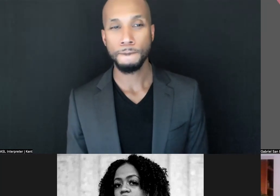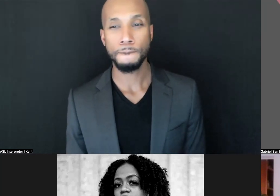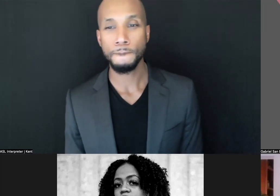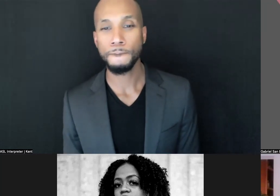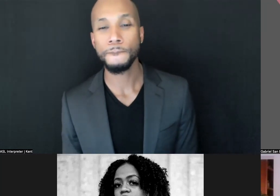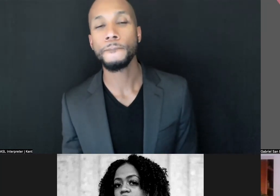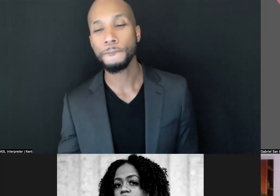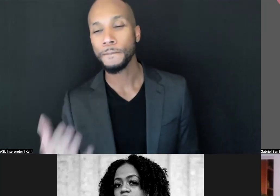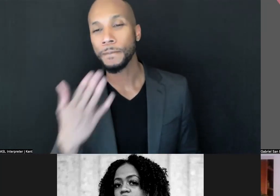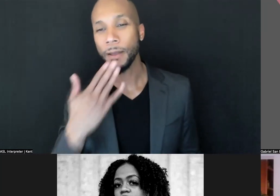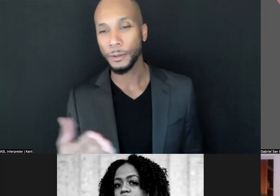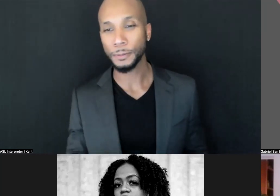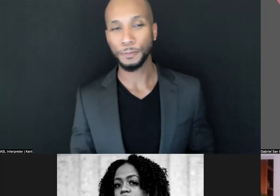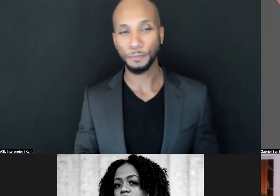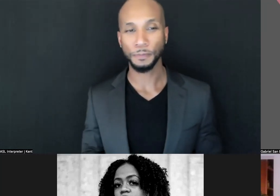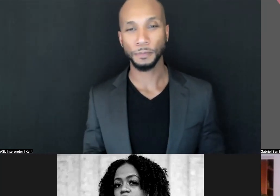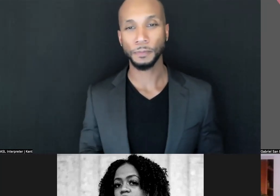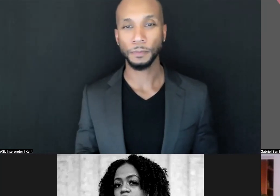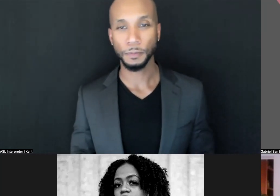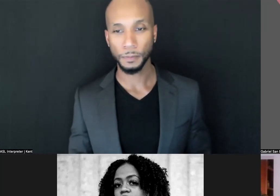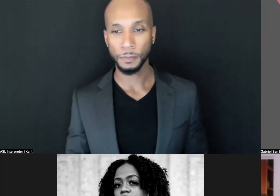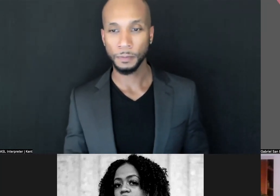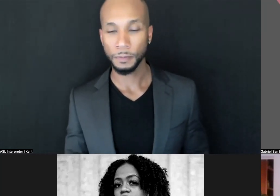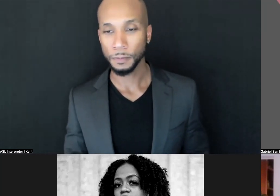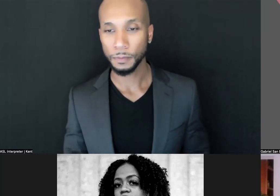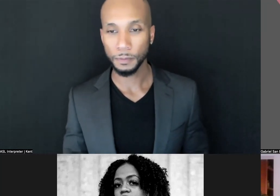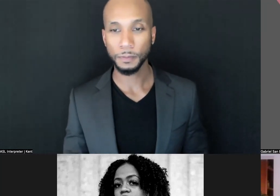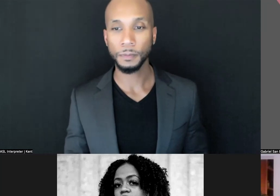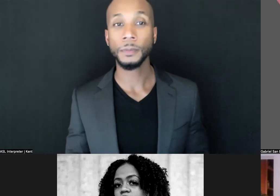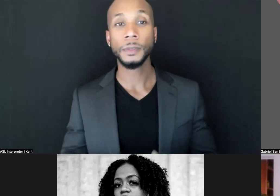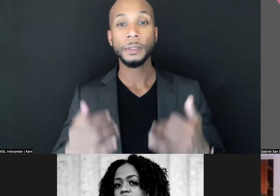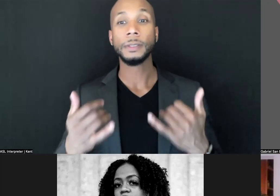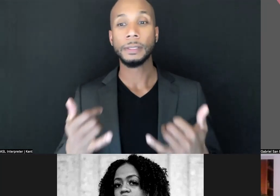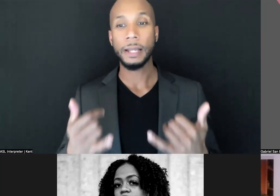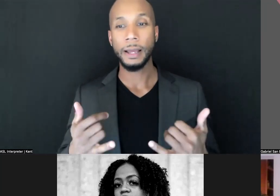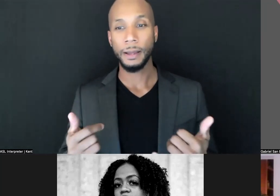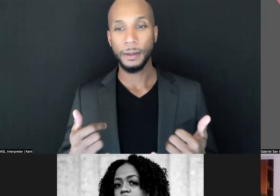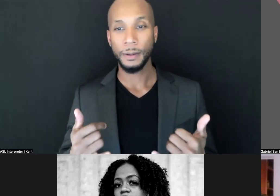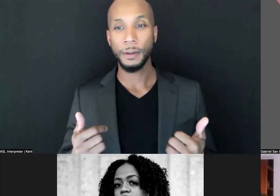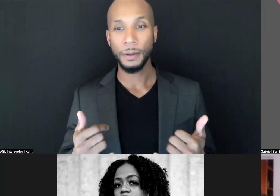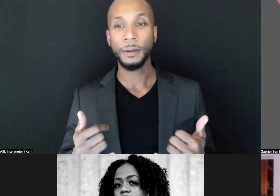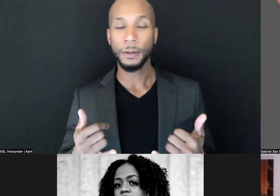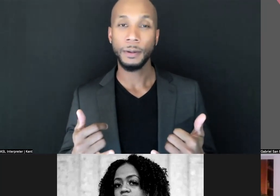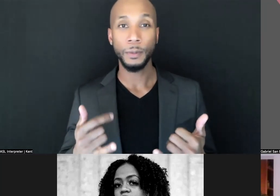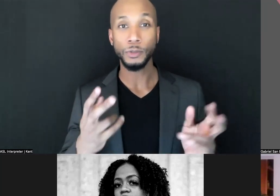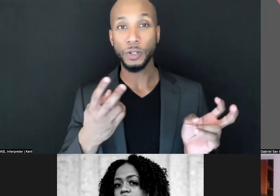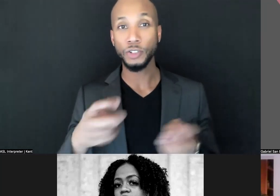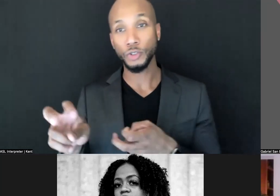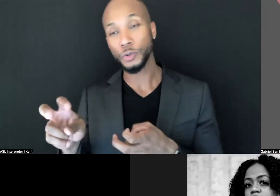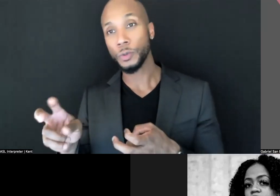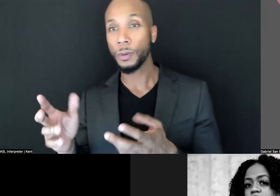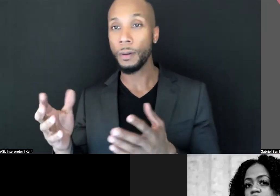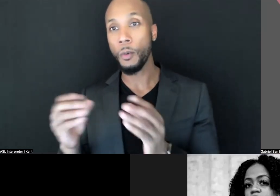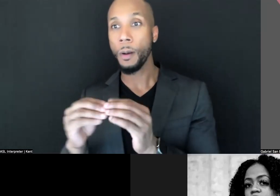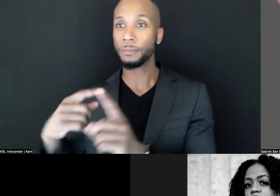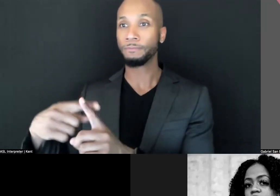Thank you. And so now let's go to hopefully a brighter side. I mean, we all